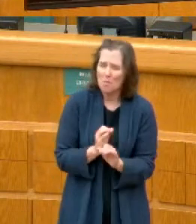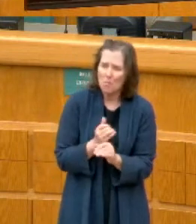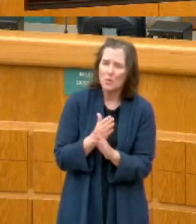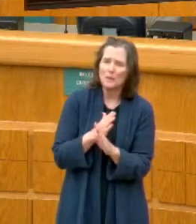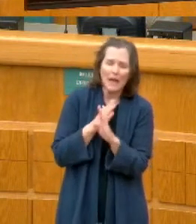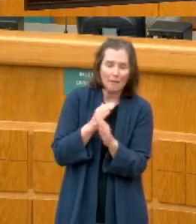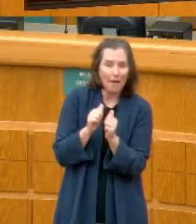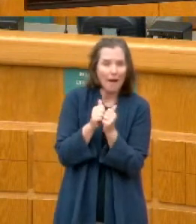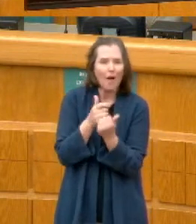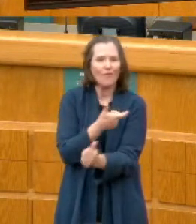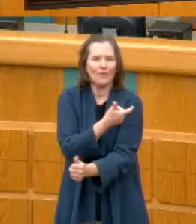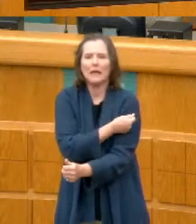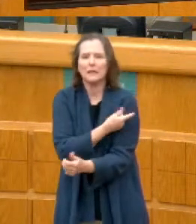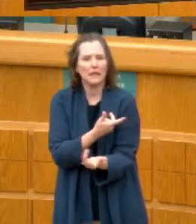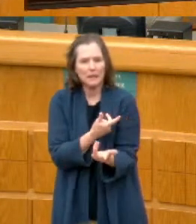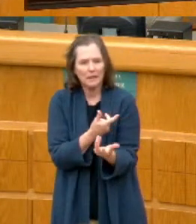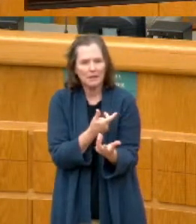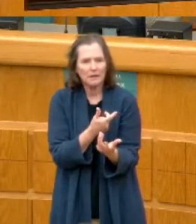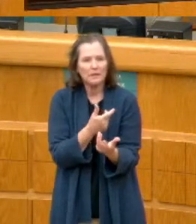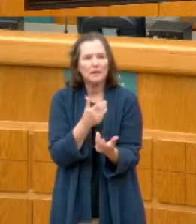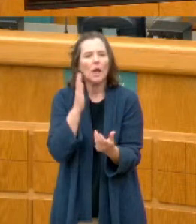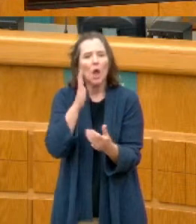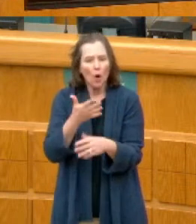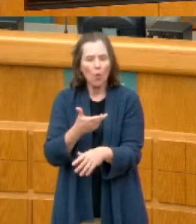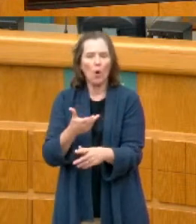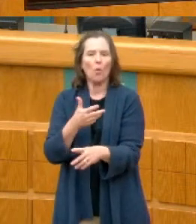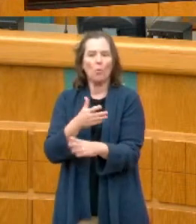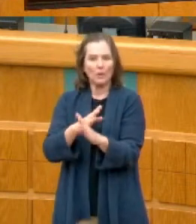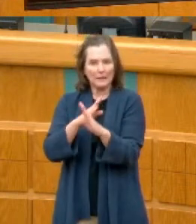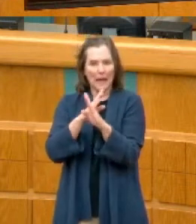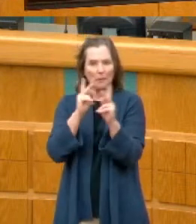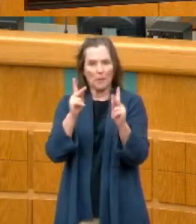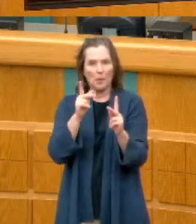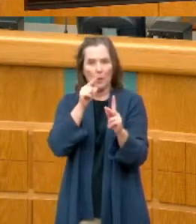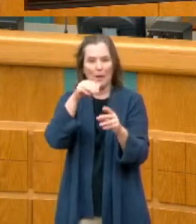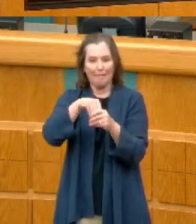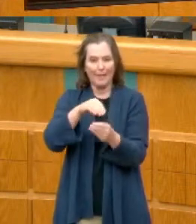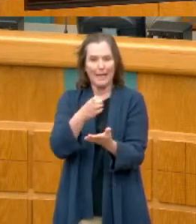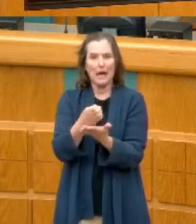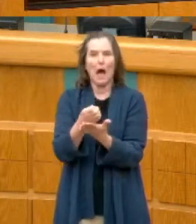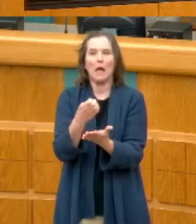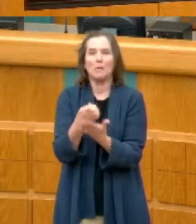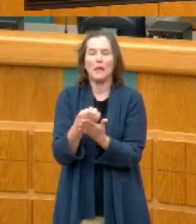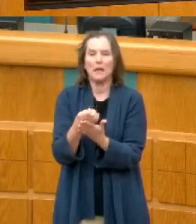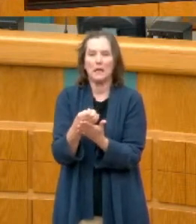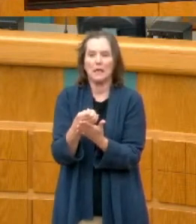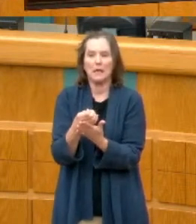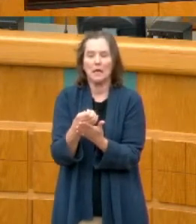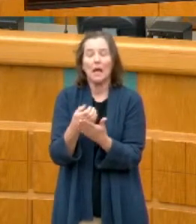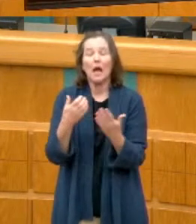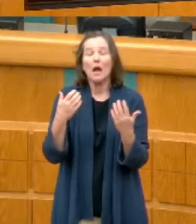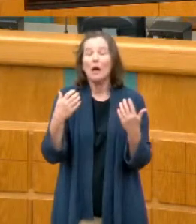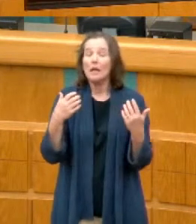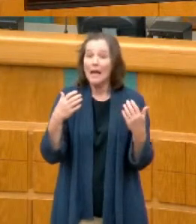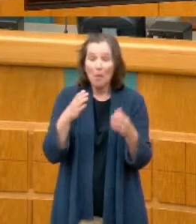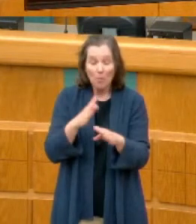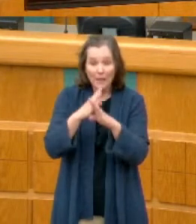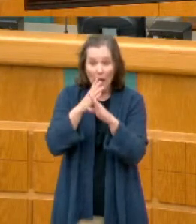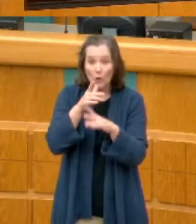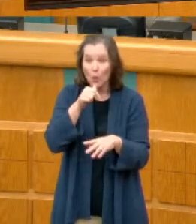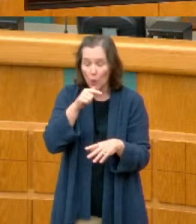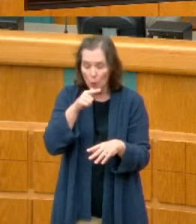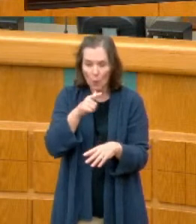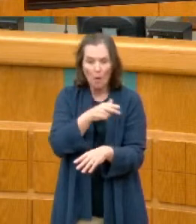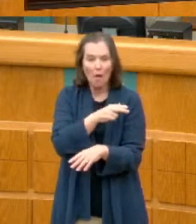It protects our economy. It protects the 9,000 healthcare workers that are represented by the